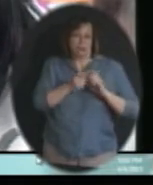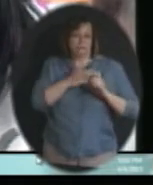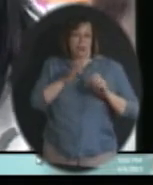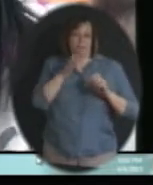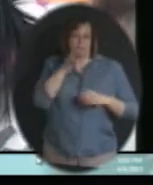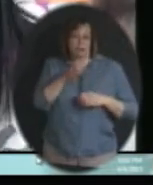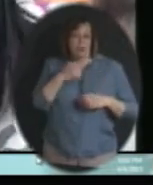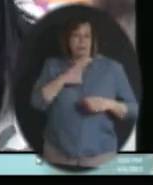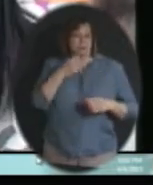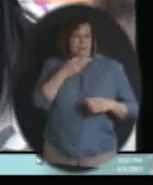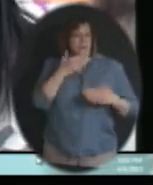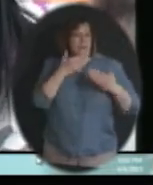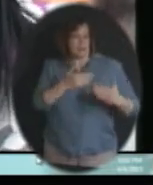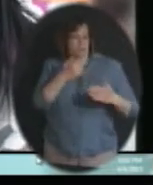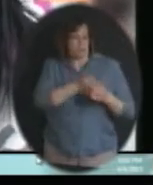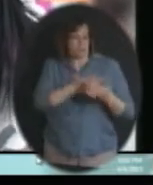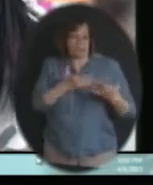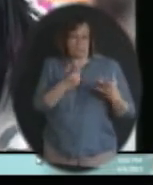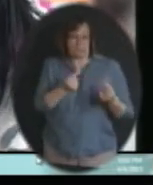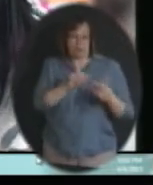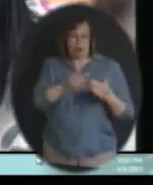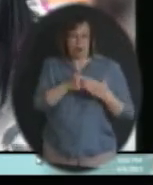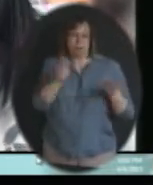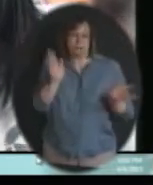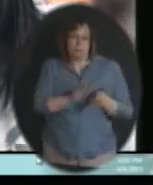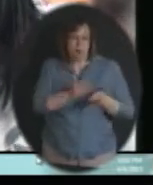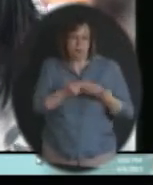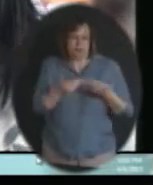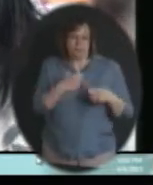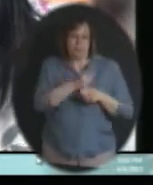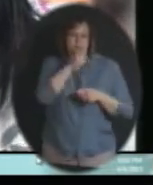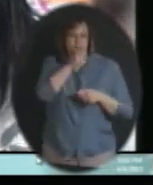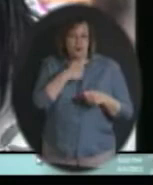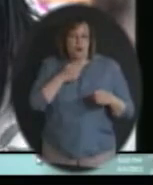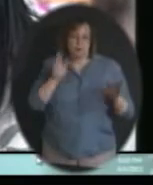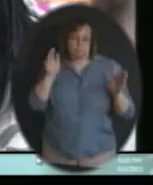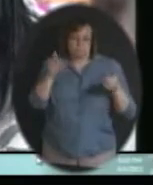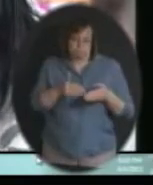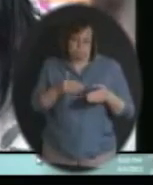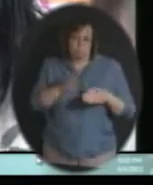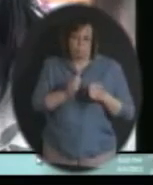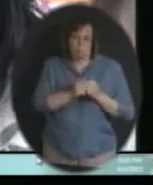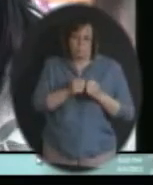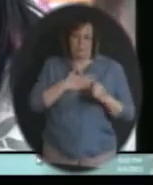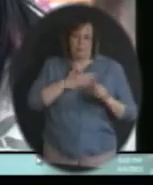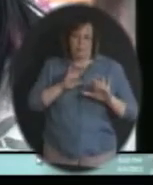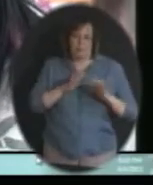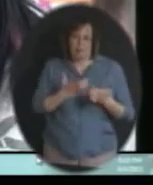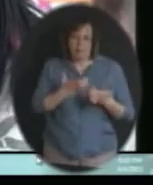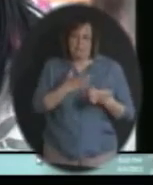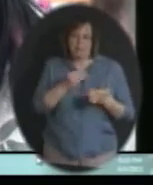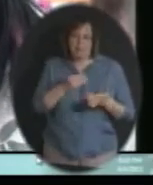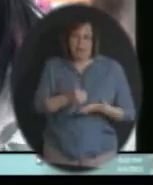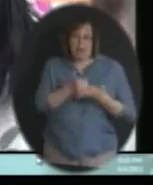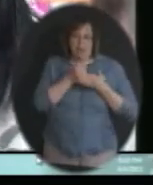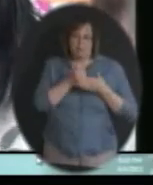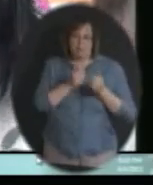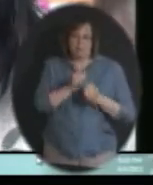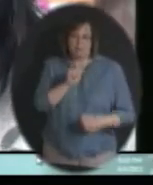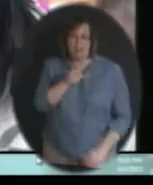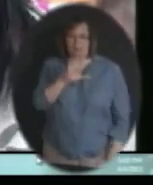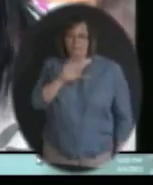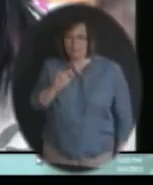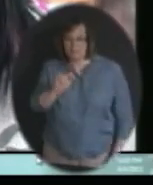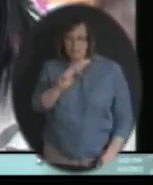would say thank you for everything he's done, all the little things, and making sure I've stayed on top of my classes and, helping me with the